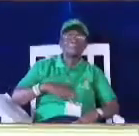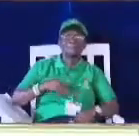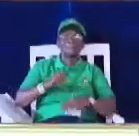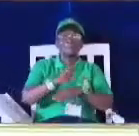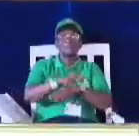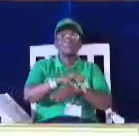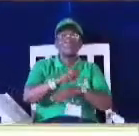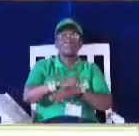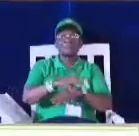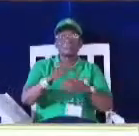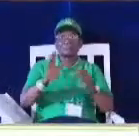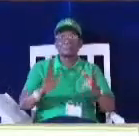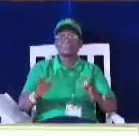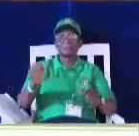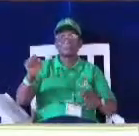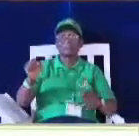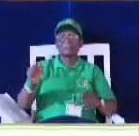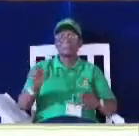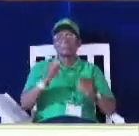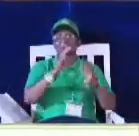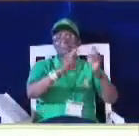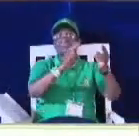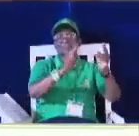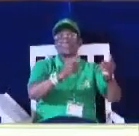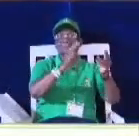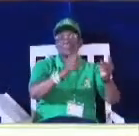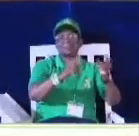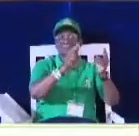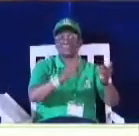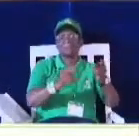Counselors, let's hurry up.